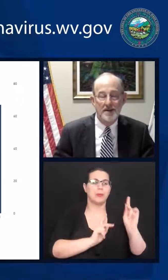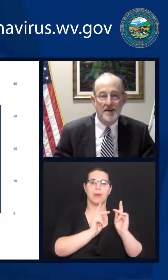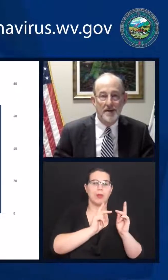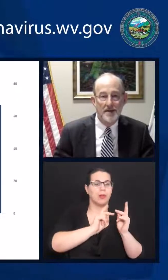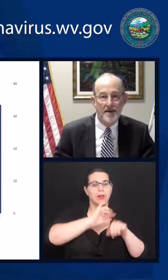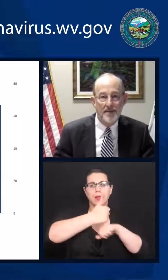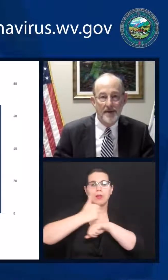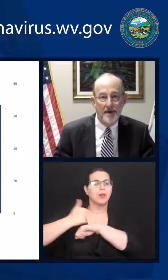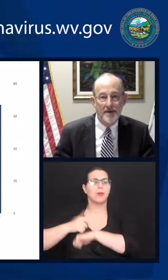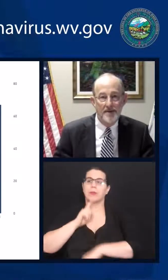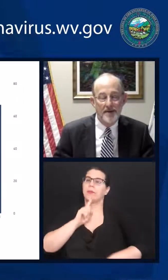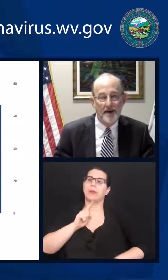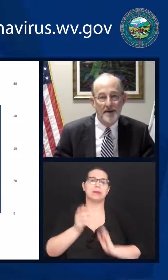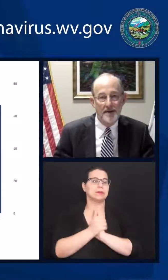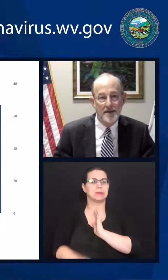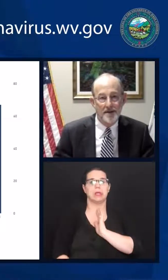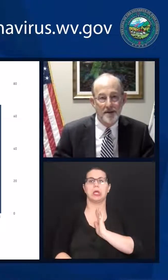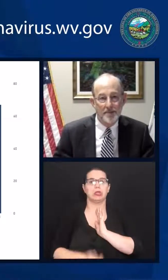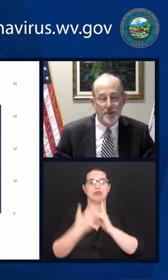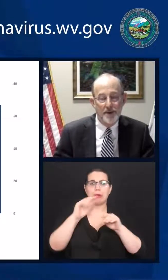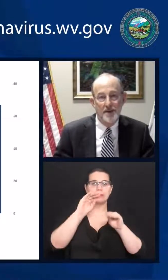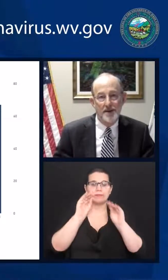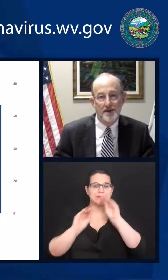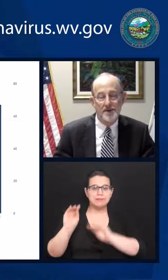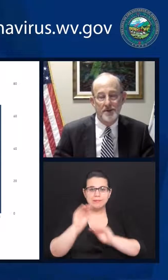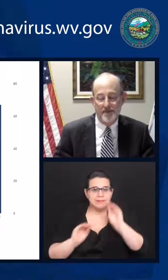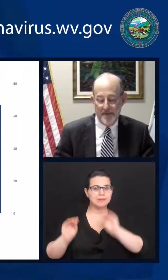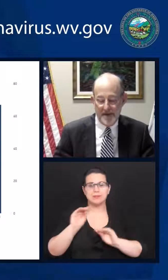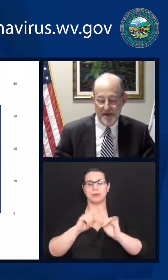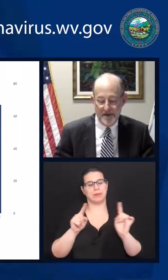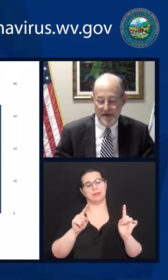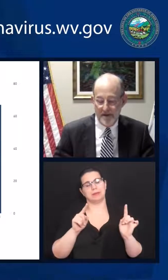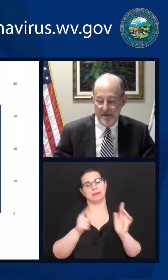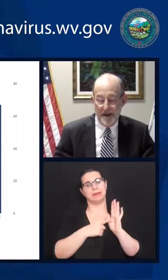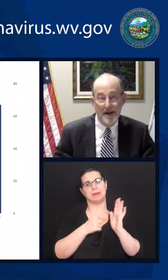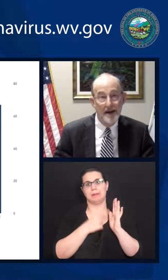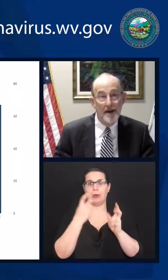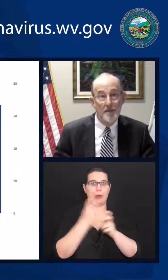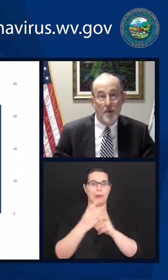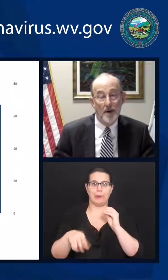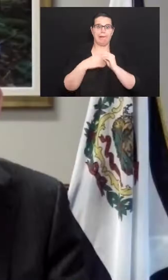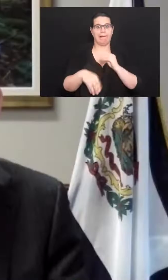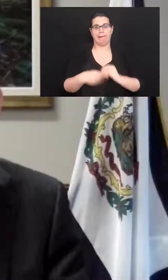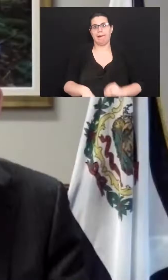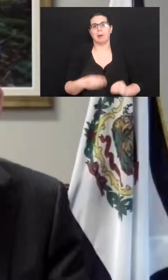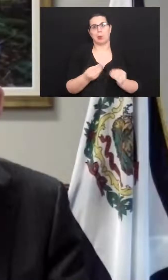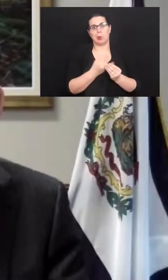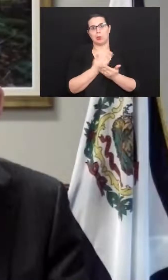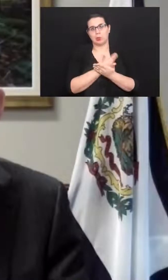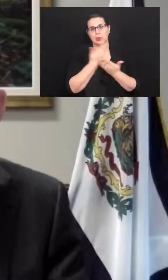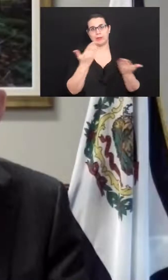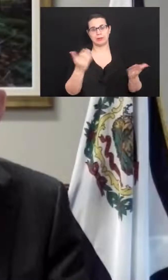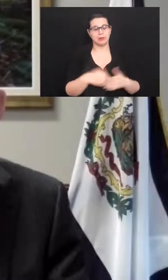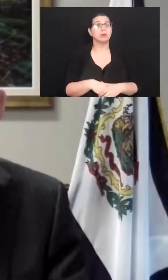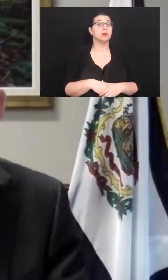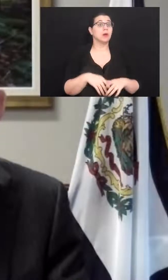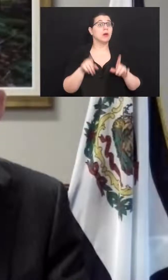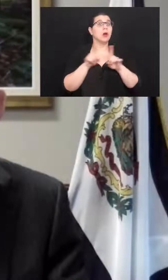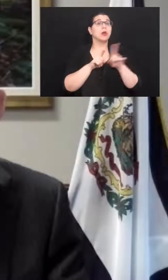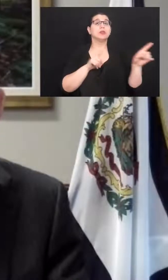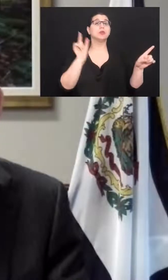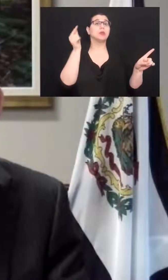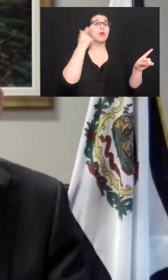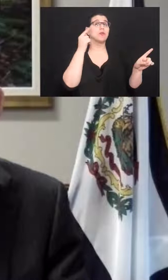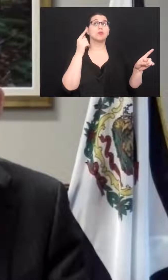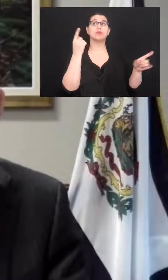Real estate gets a little tough to find to put additional information on here, but we're also adding, the governor mentioned